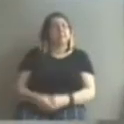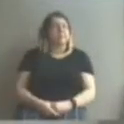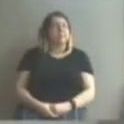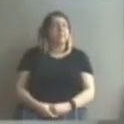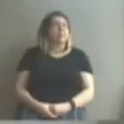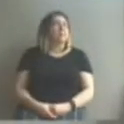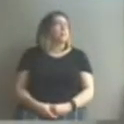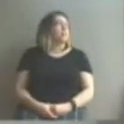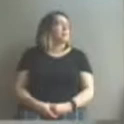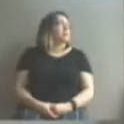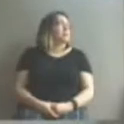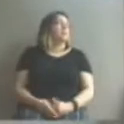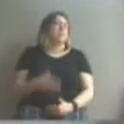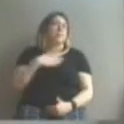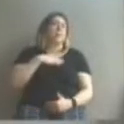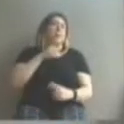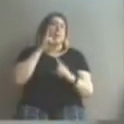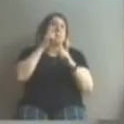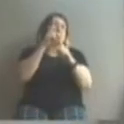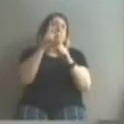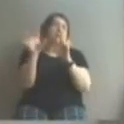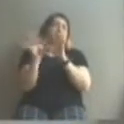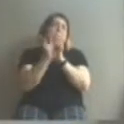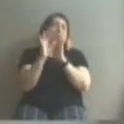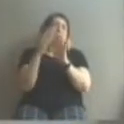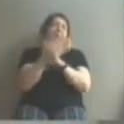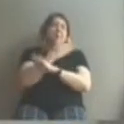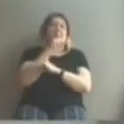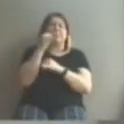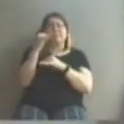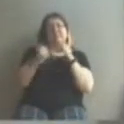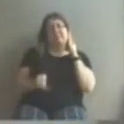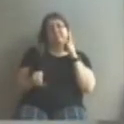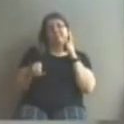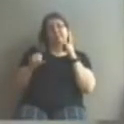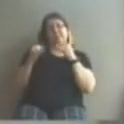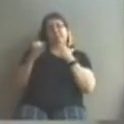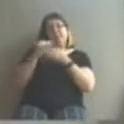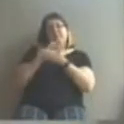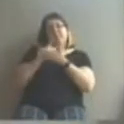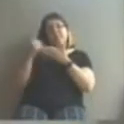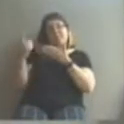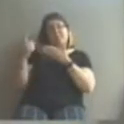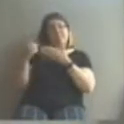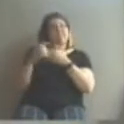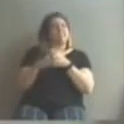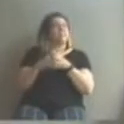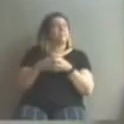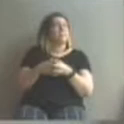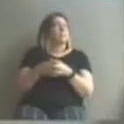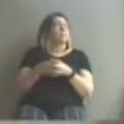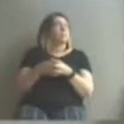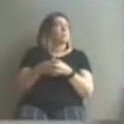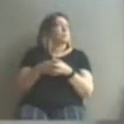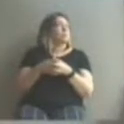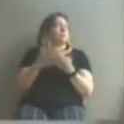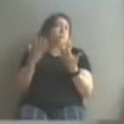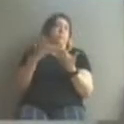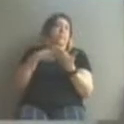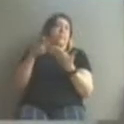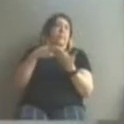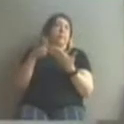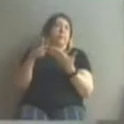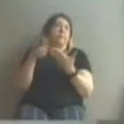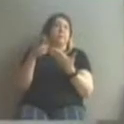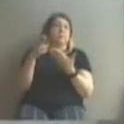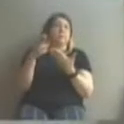it will be my goal to identify that for you before the end of this week, Chair Brady. But okay. I'm speaking to you honestly.